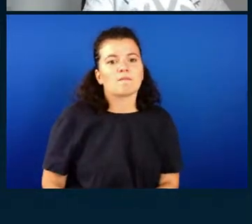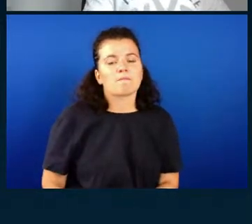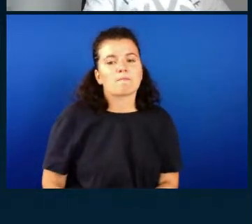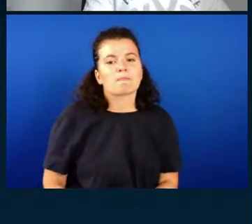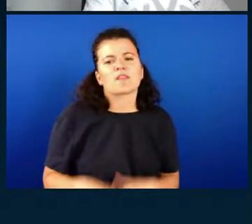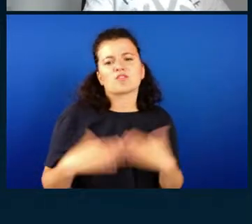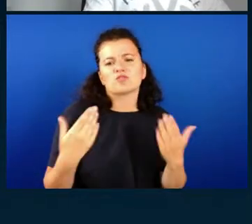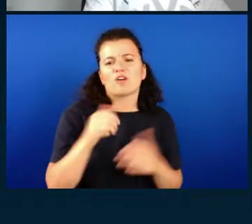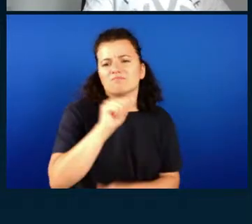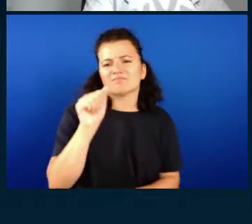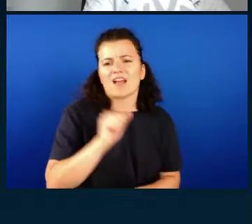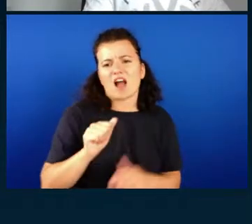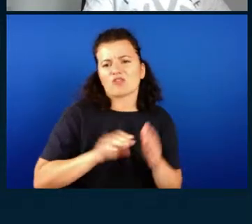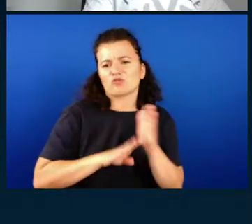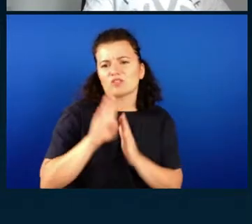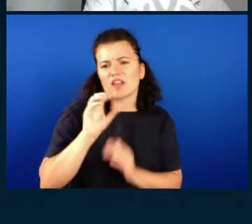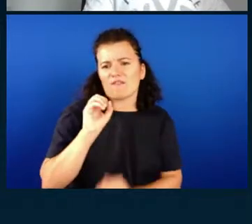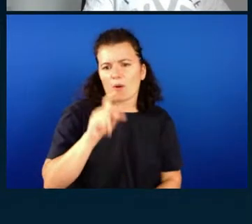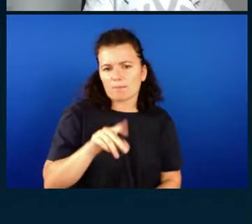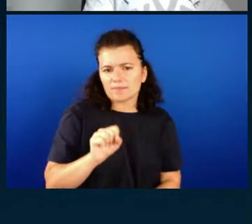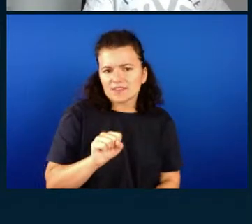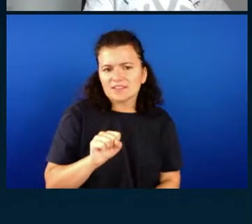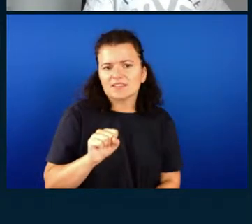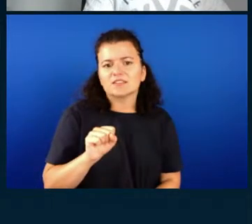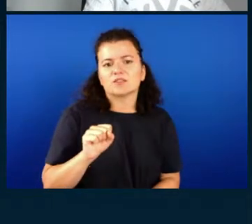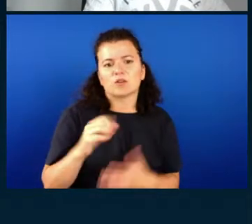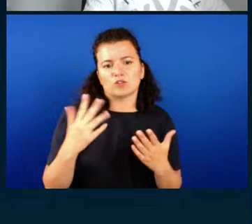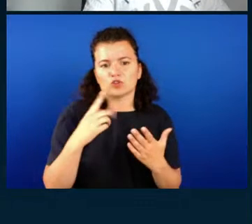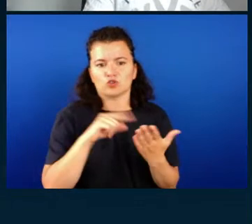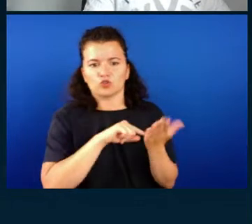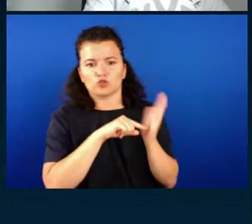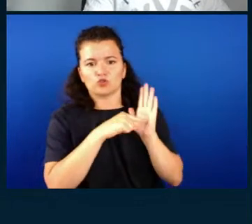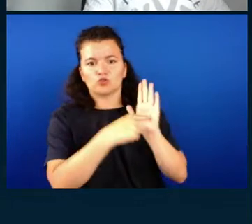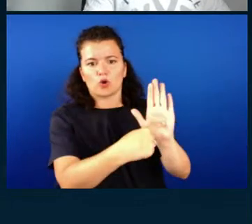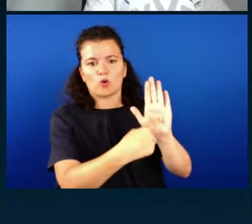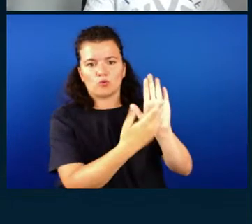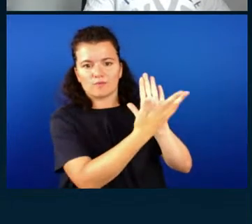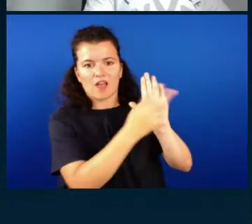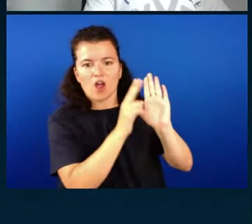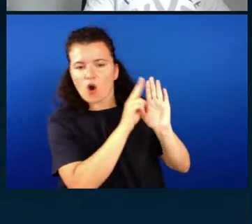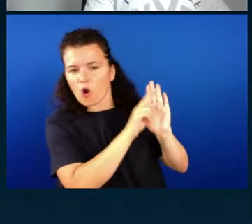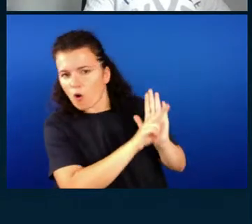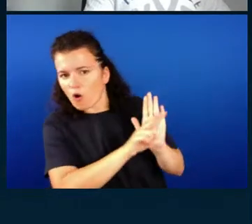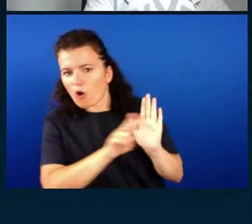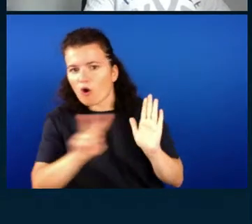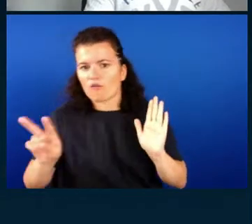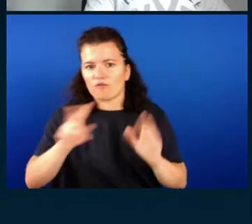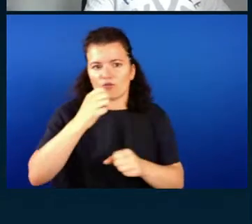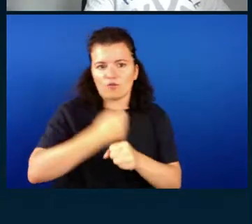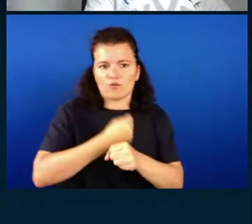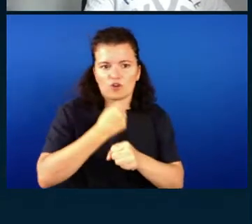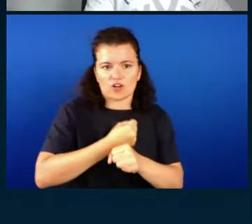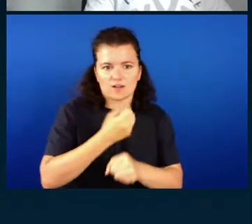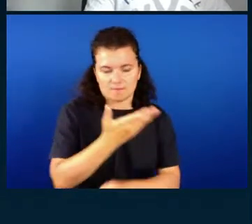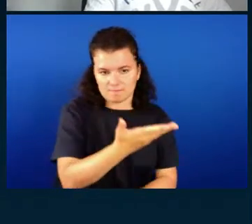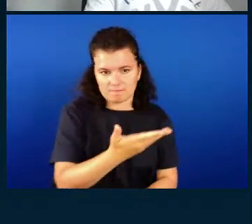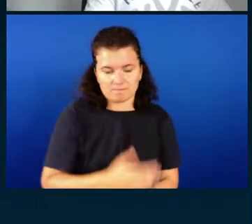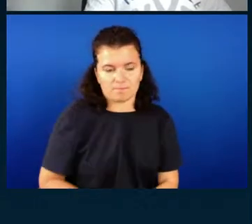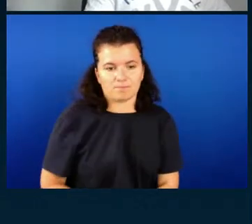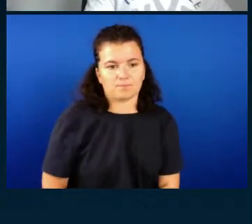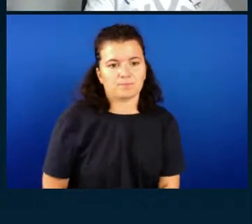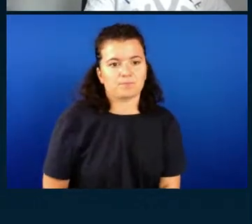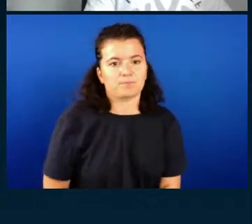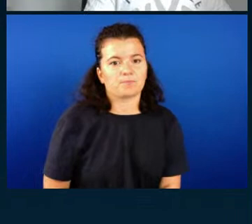and show you in a brief overview. So I just went to Azure DevOps. This is a